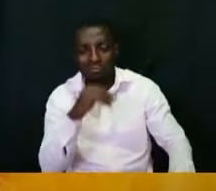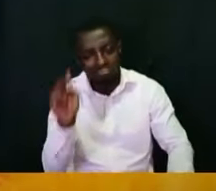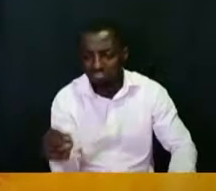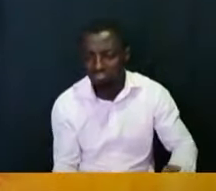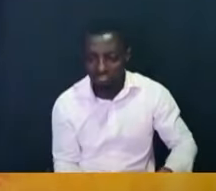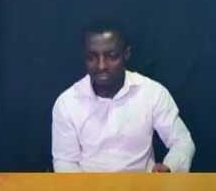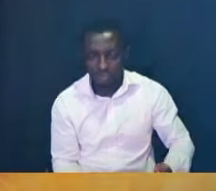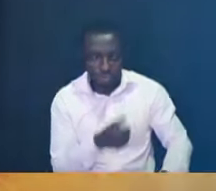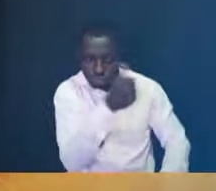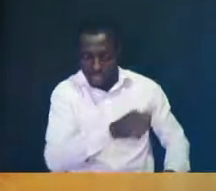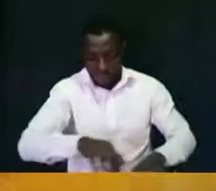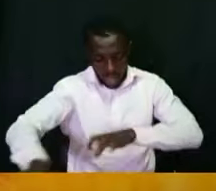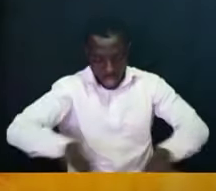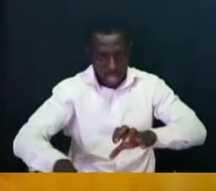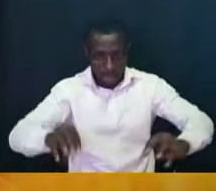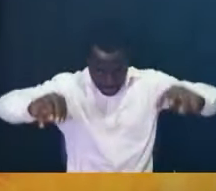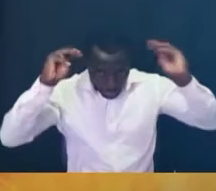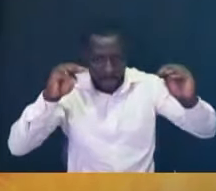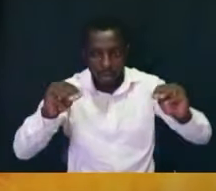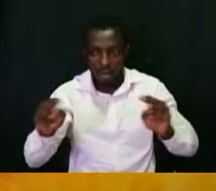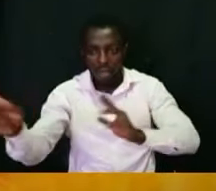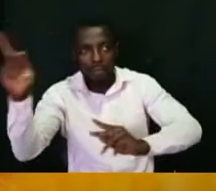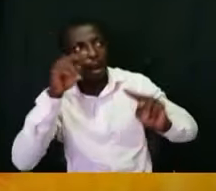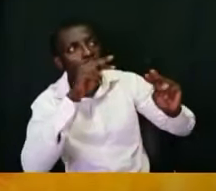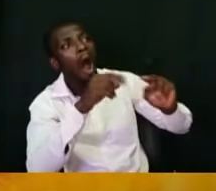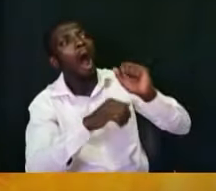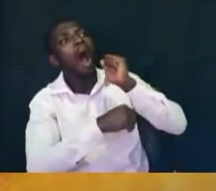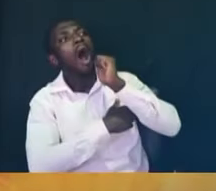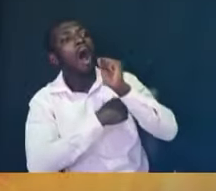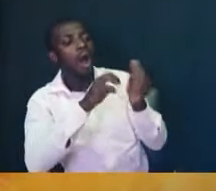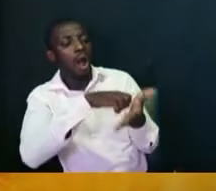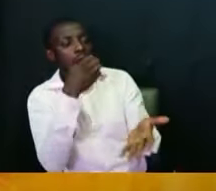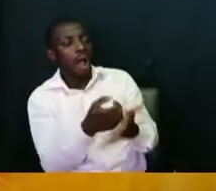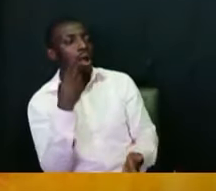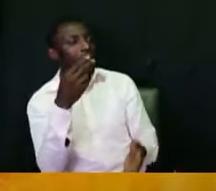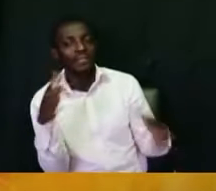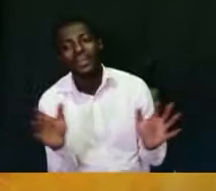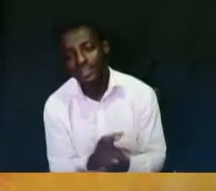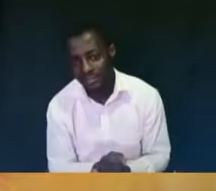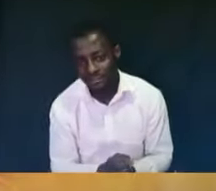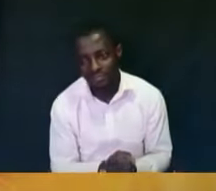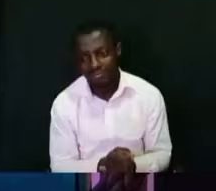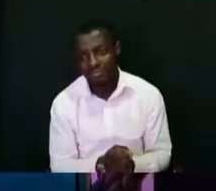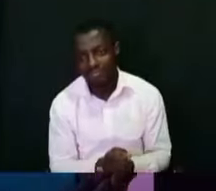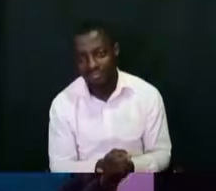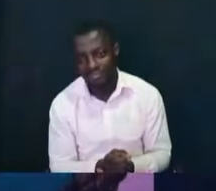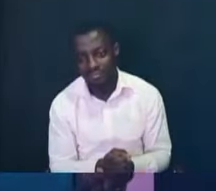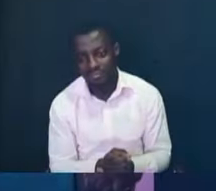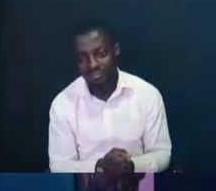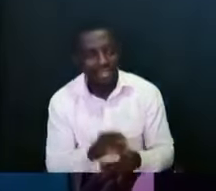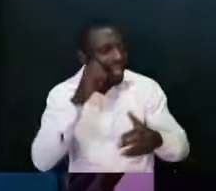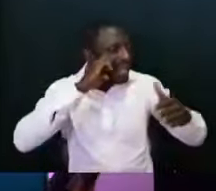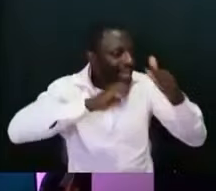thought about the power of God. Or chire nyamitumi. And who is disturbing the nation? Any there or her or mine no. He did it without